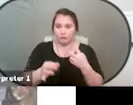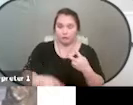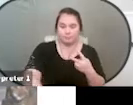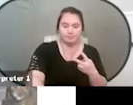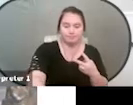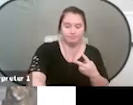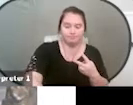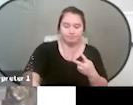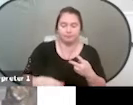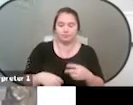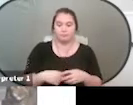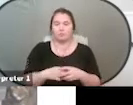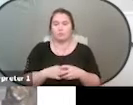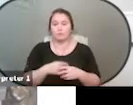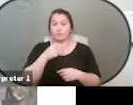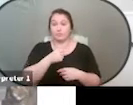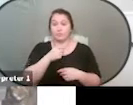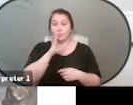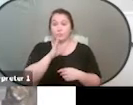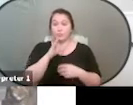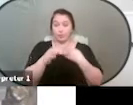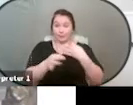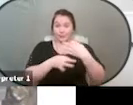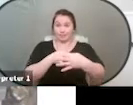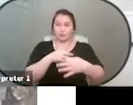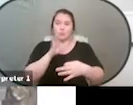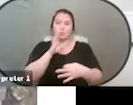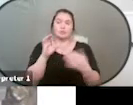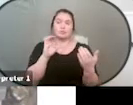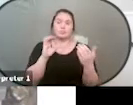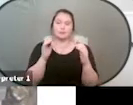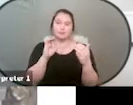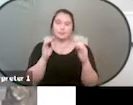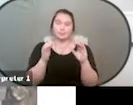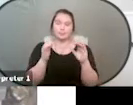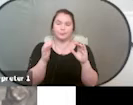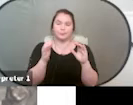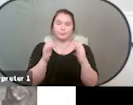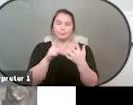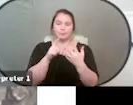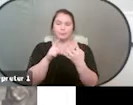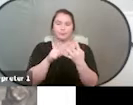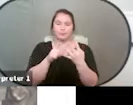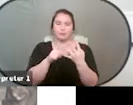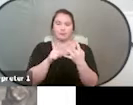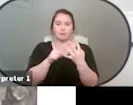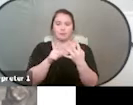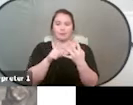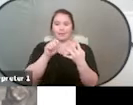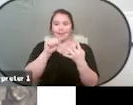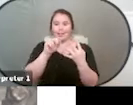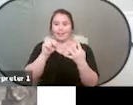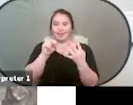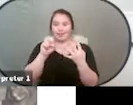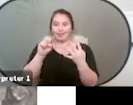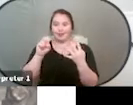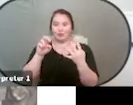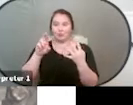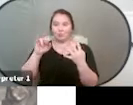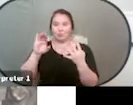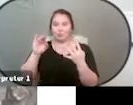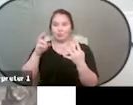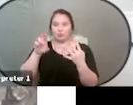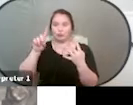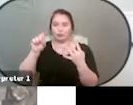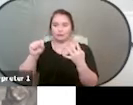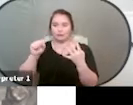this would be a replacement. So this would be very similar to the Ann Richards option that we looked at. So you'll see there